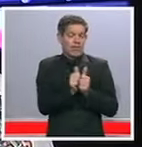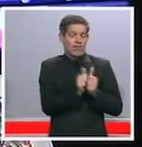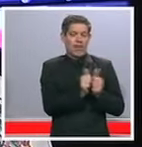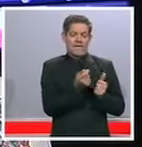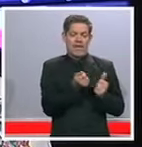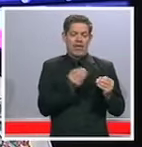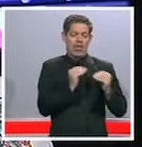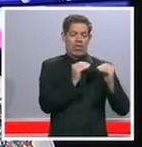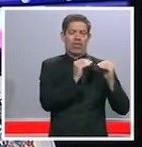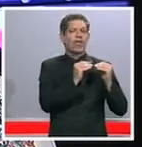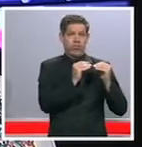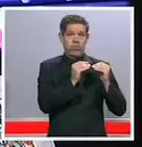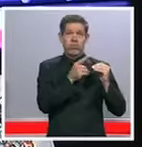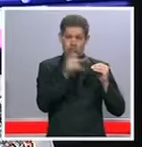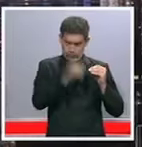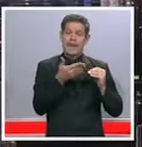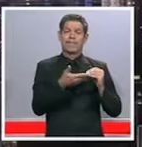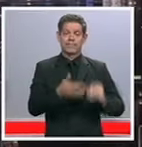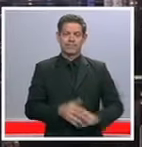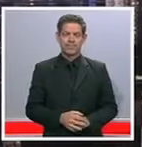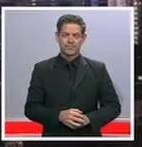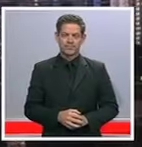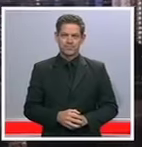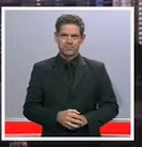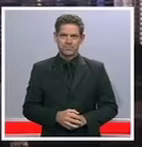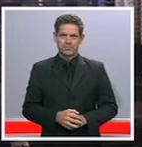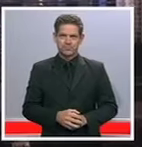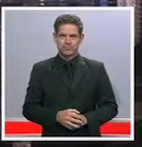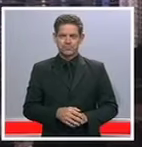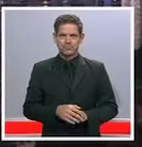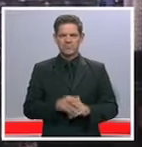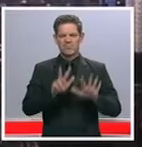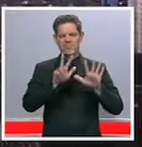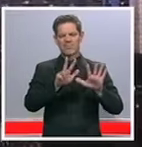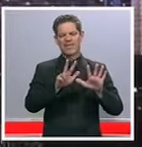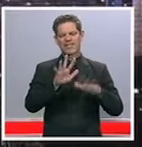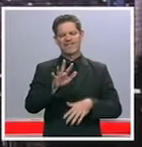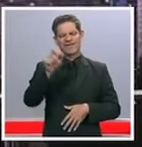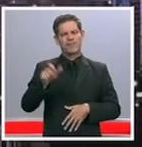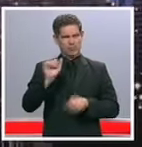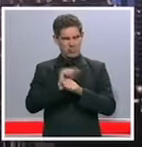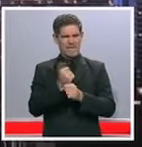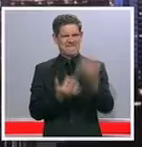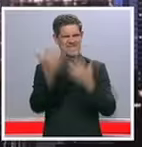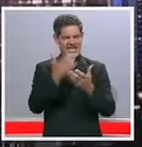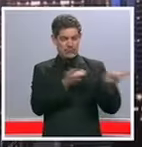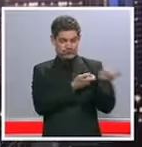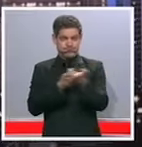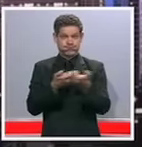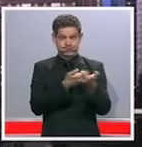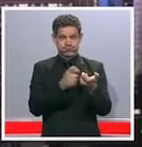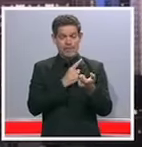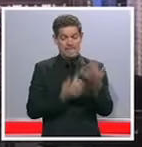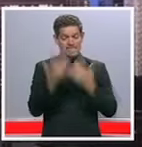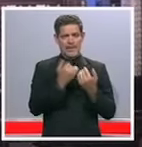jail. BBI Shibidvala, Cape Town. More than 85 firefighters are currently battling an